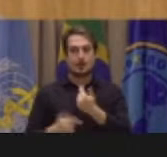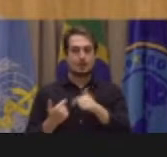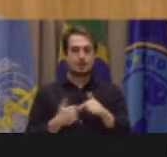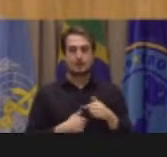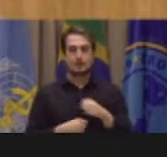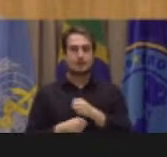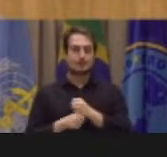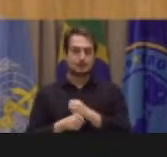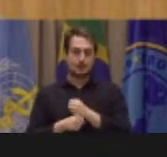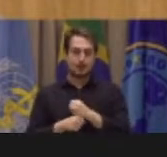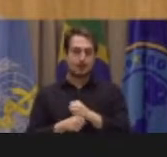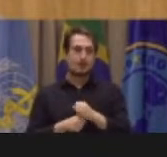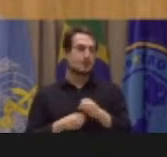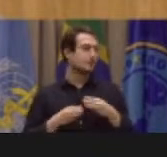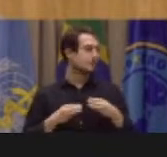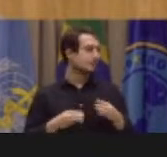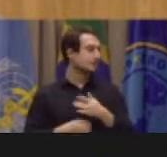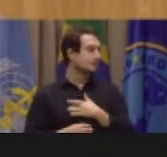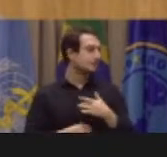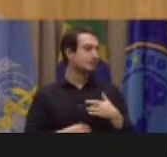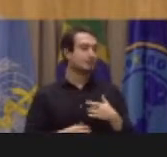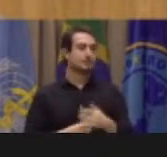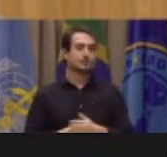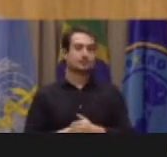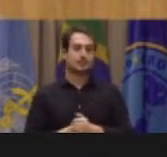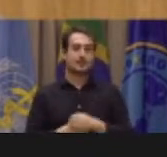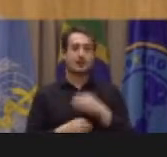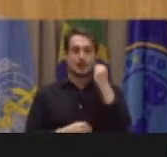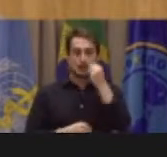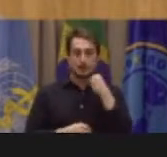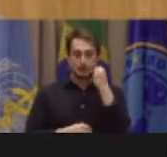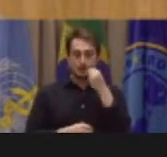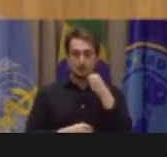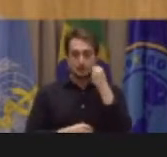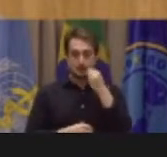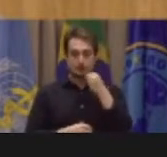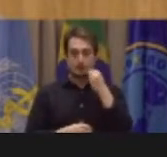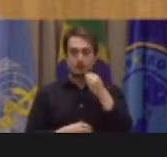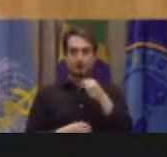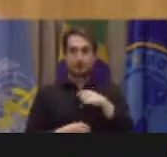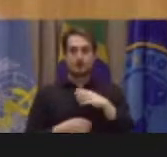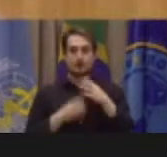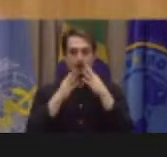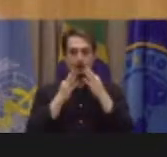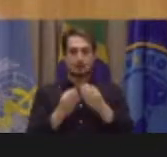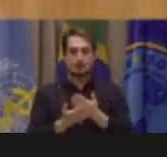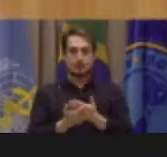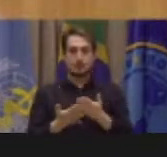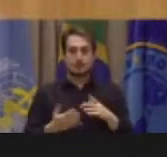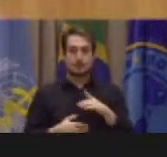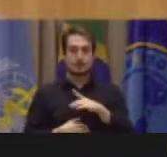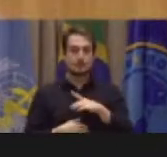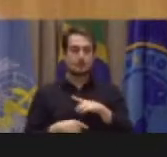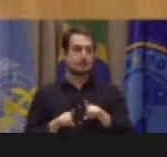an area we work so much in the Ministry of Health, and there's a huge experience of